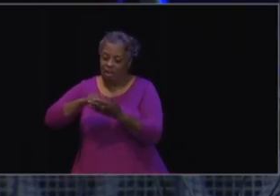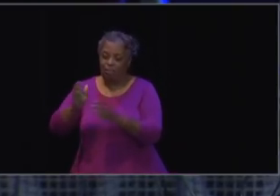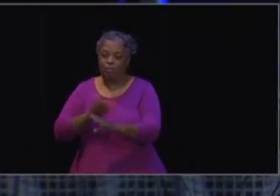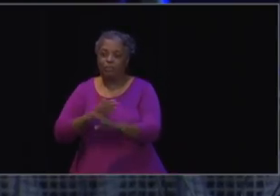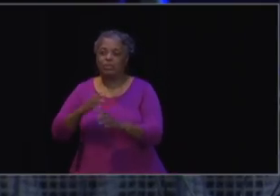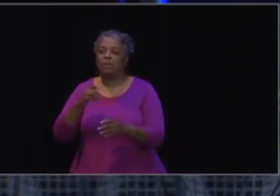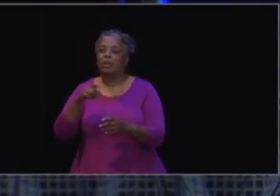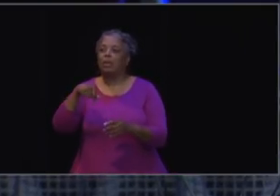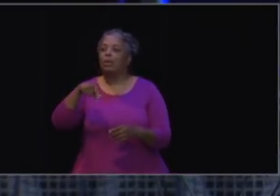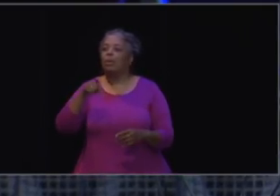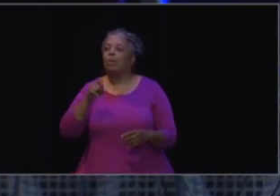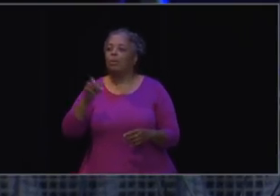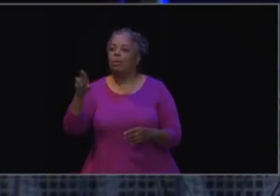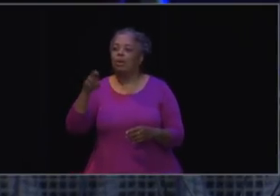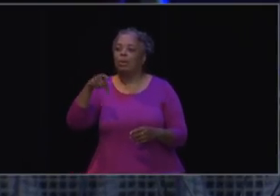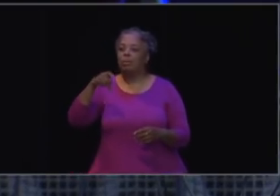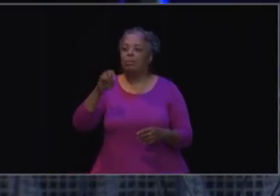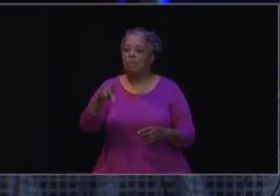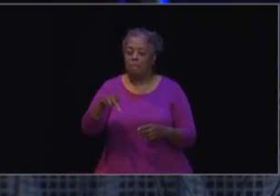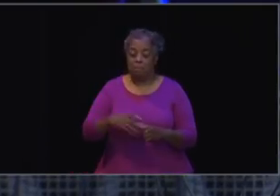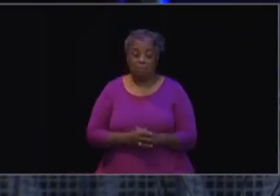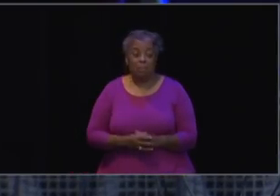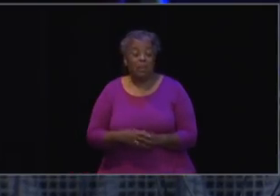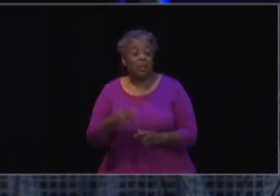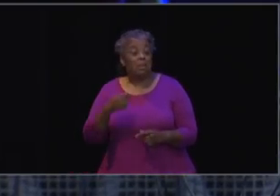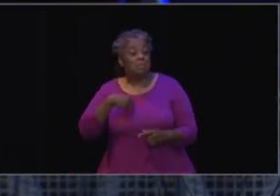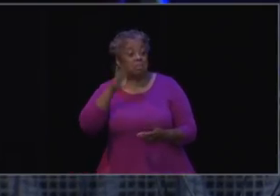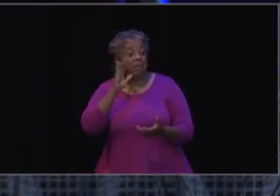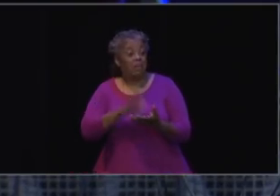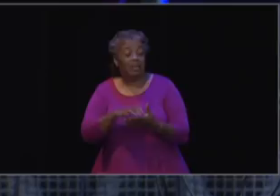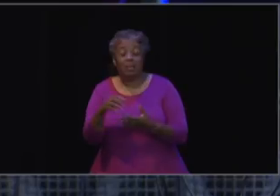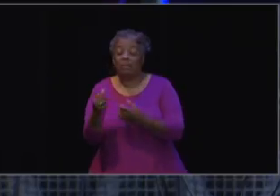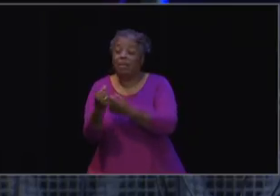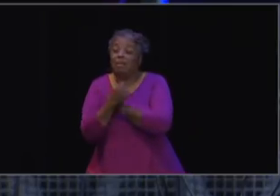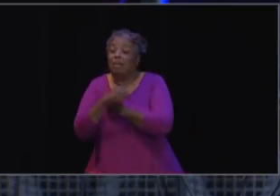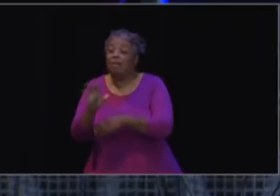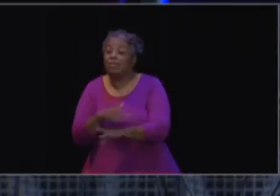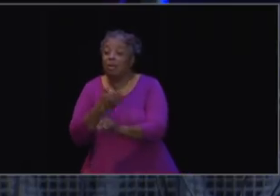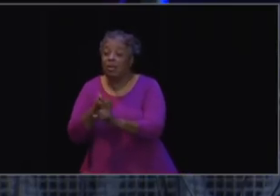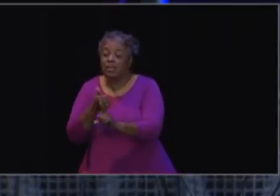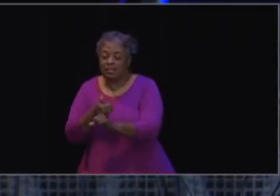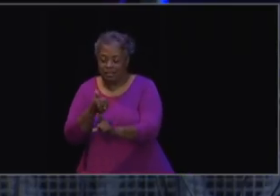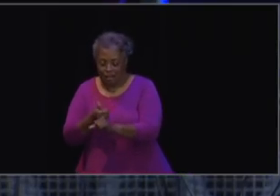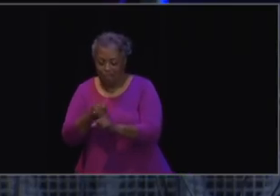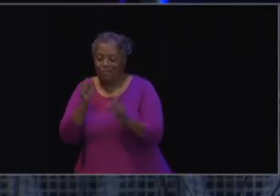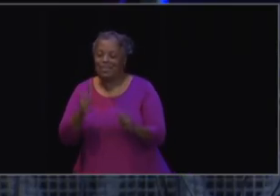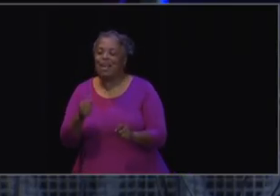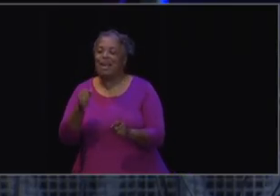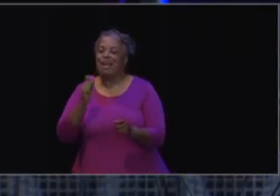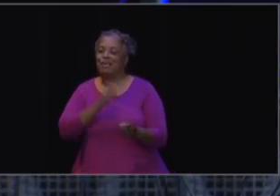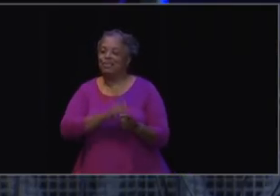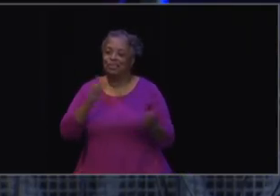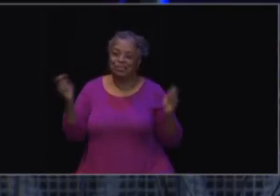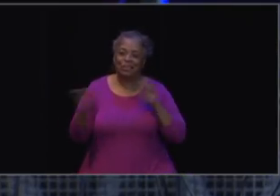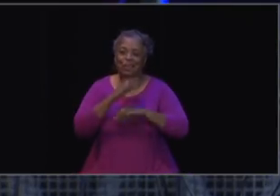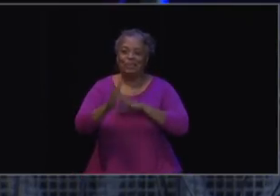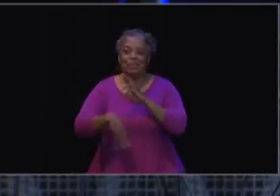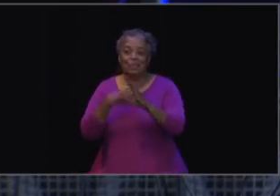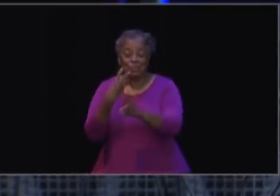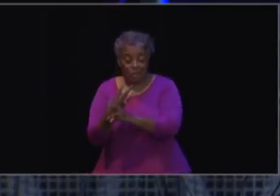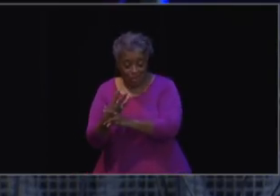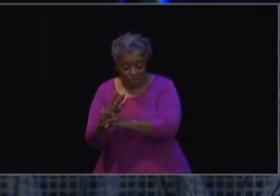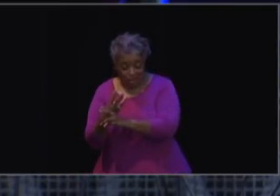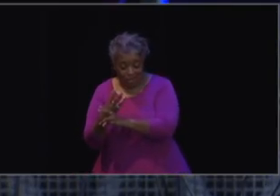and I believe that a love song is just as revolutionary as a as a